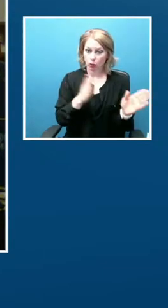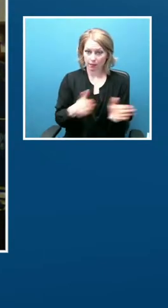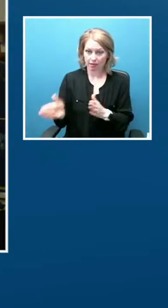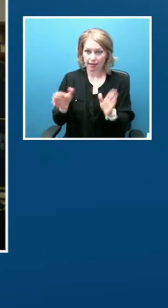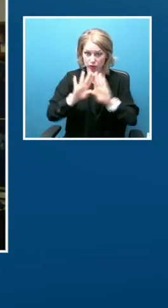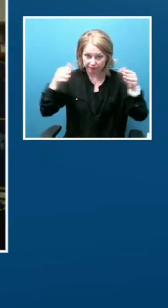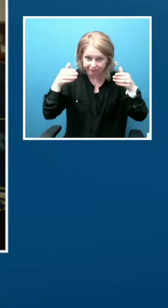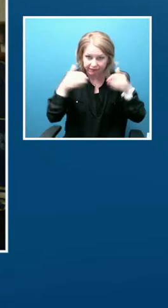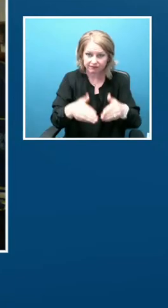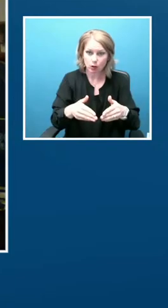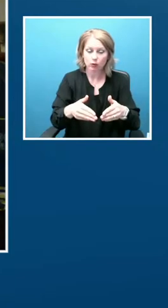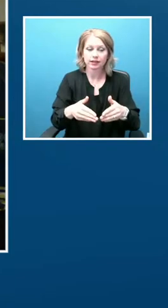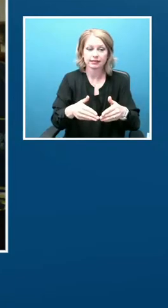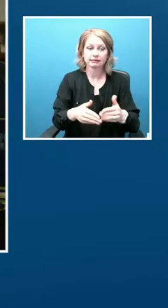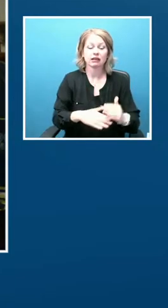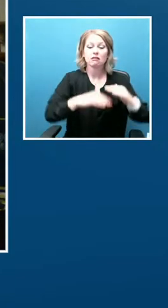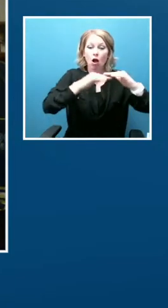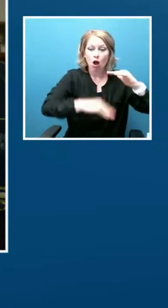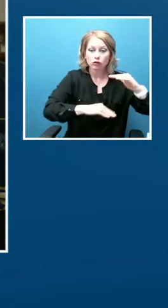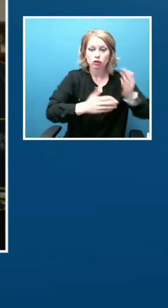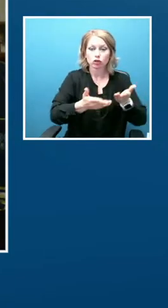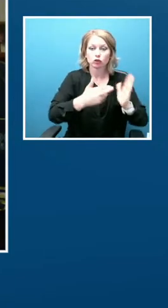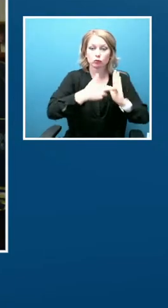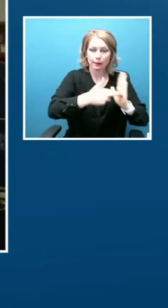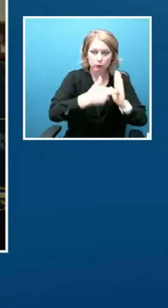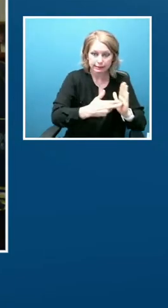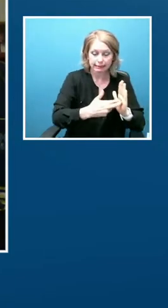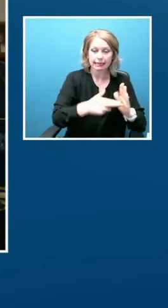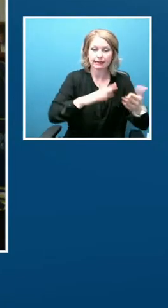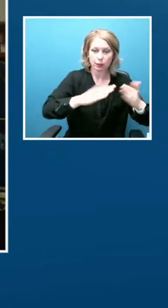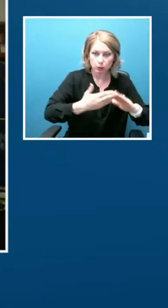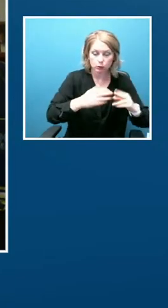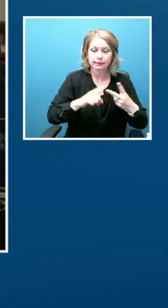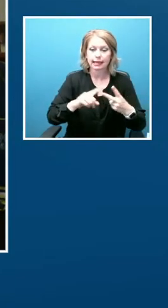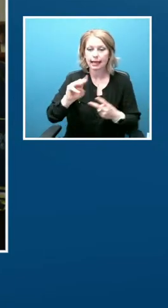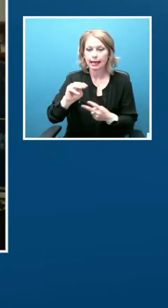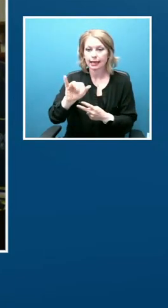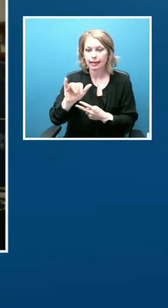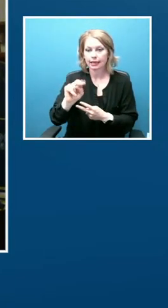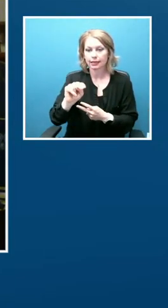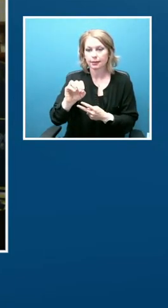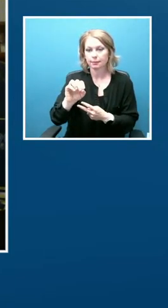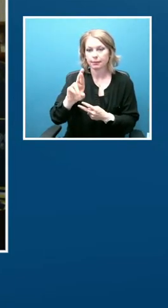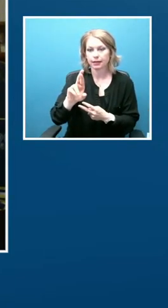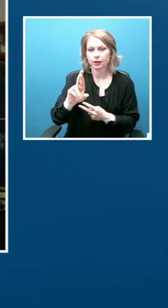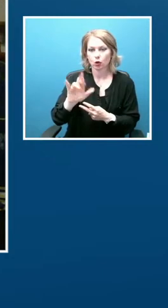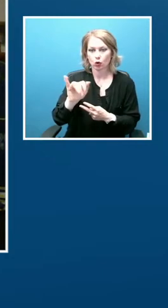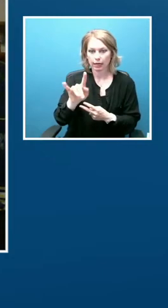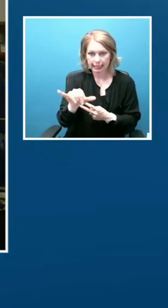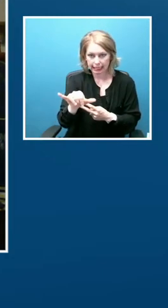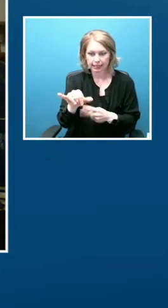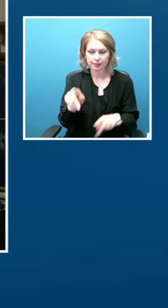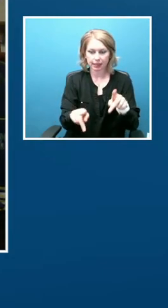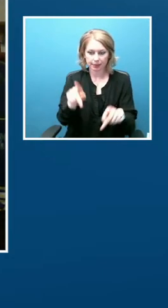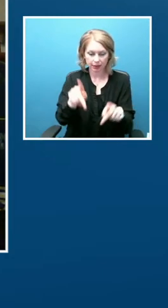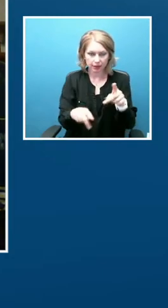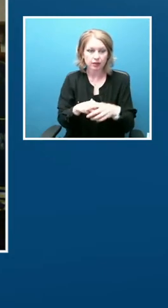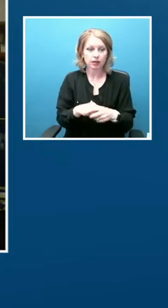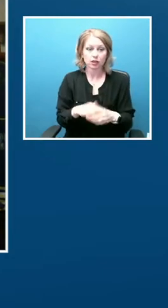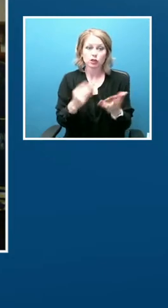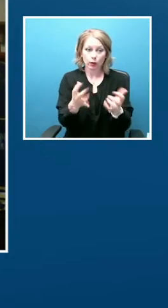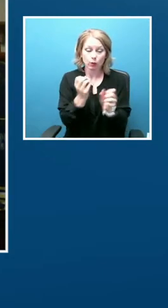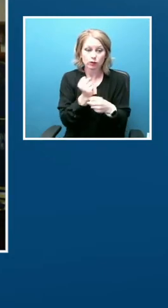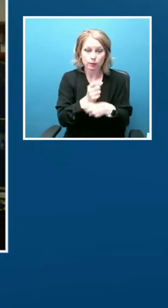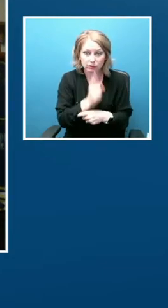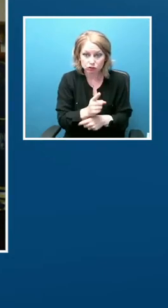reaching underrepresented communities and minority constituencies in order to ensure that the West Virginia Democratic Party